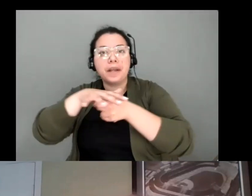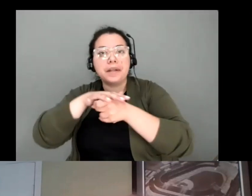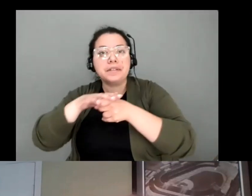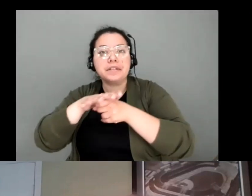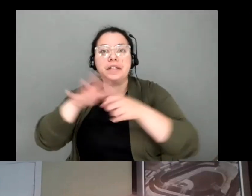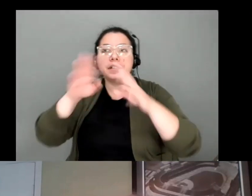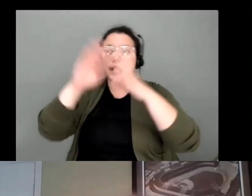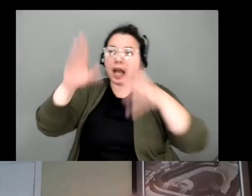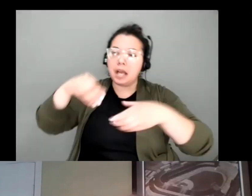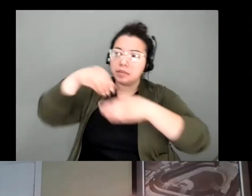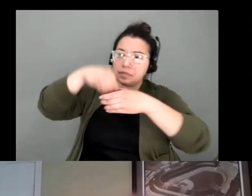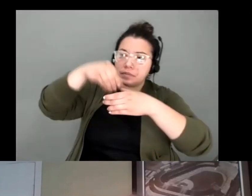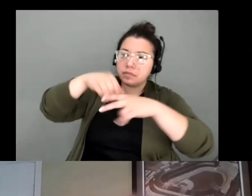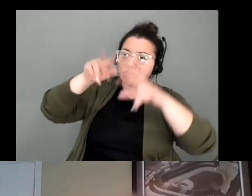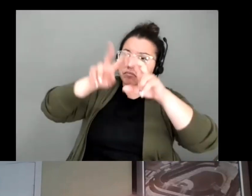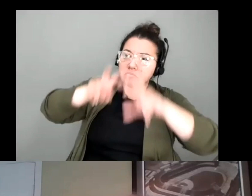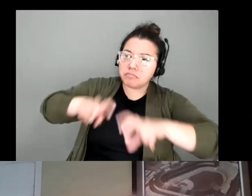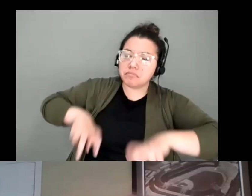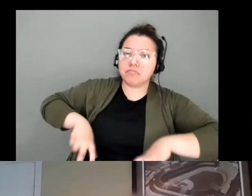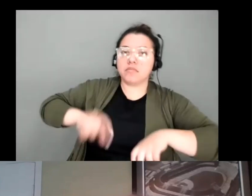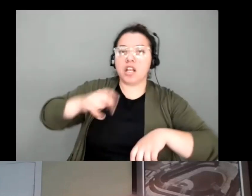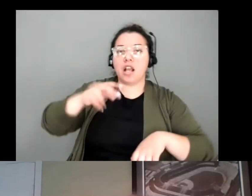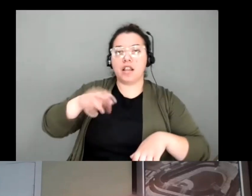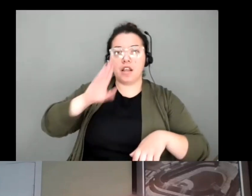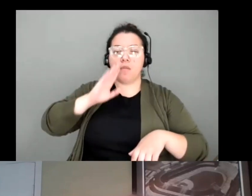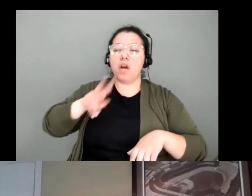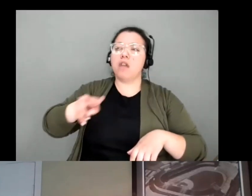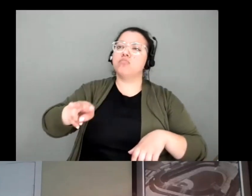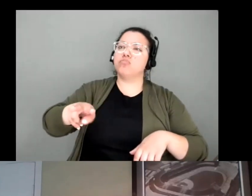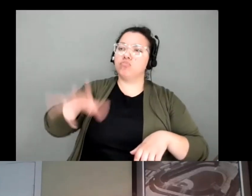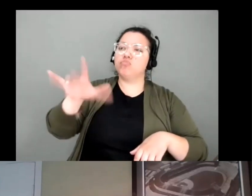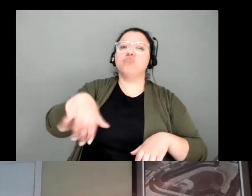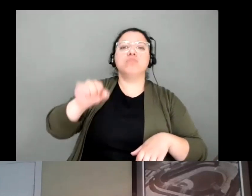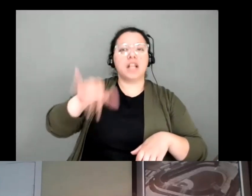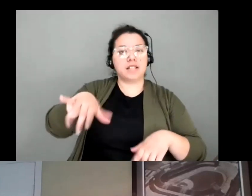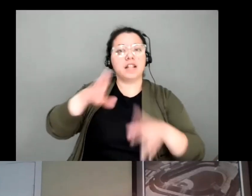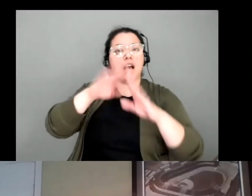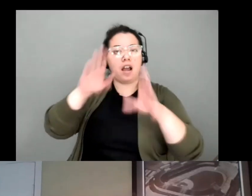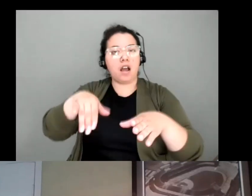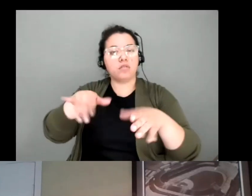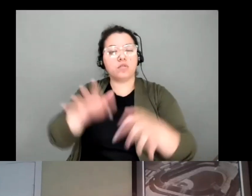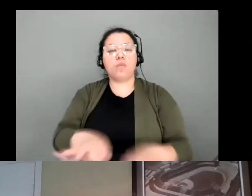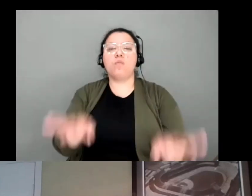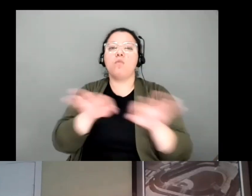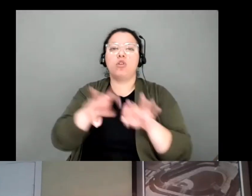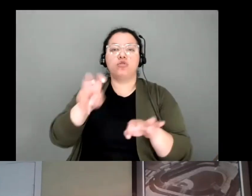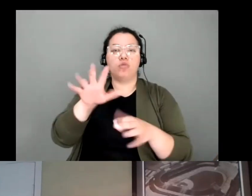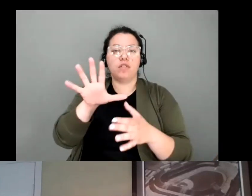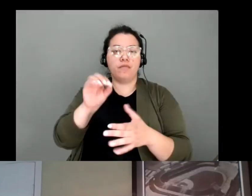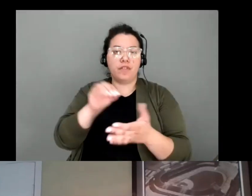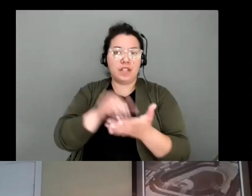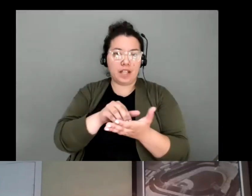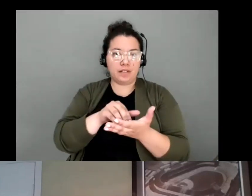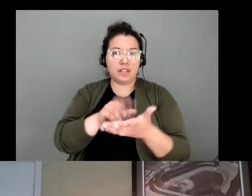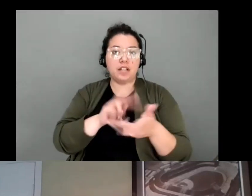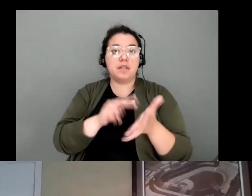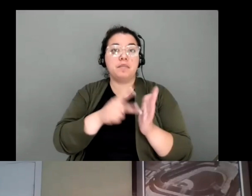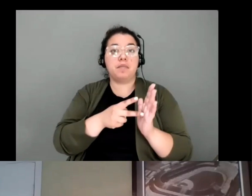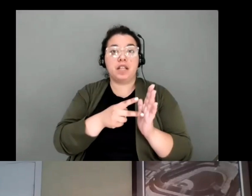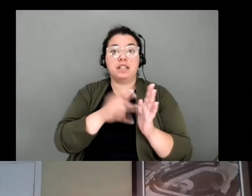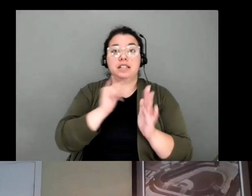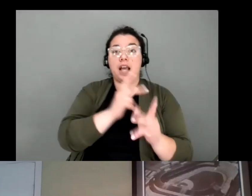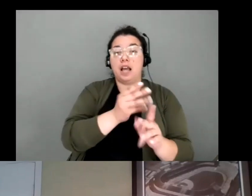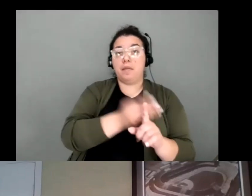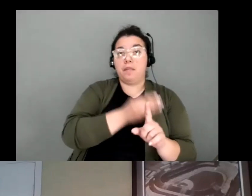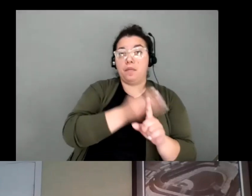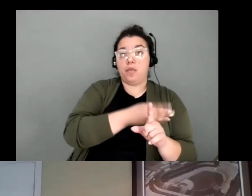offer, and hopefully says, yes, the home is worth $250,000 and the lender can lend you that amount for the